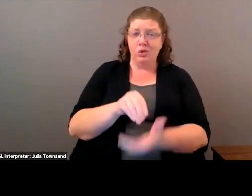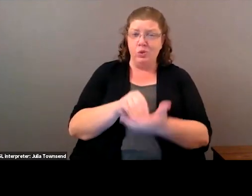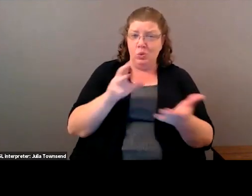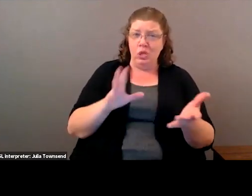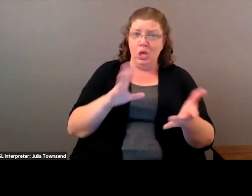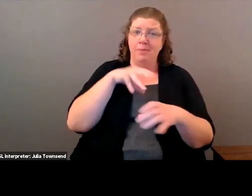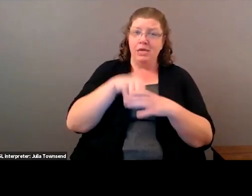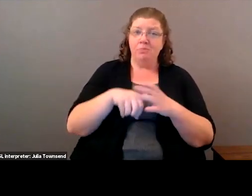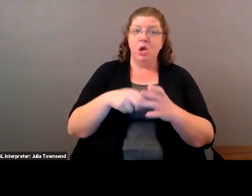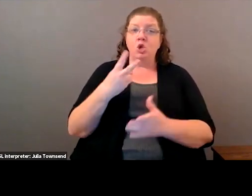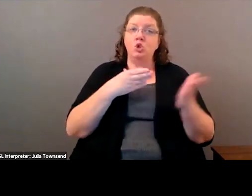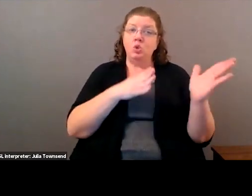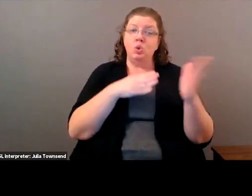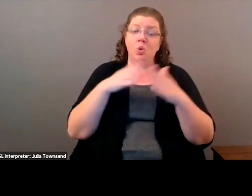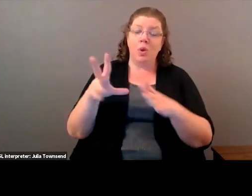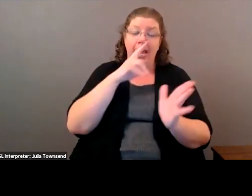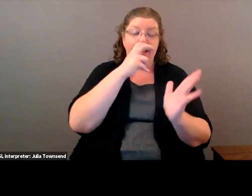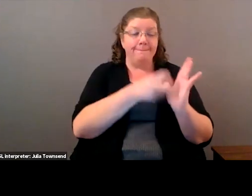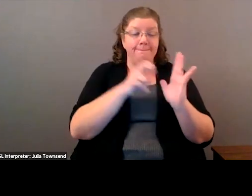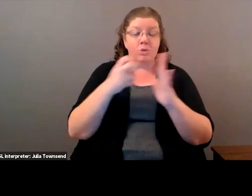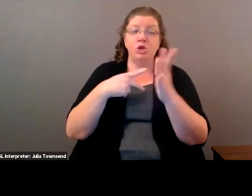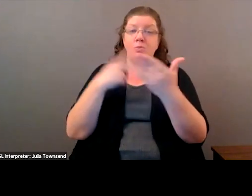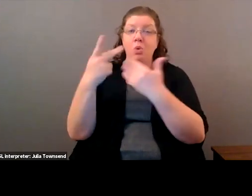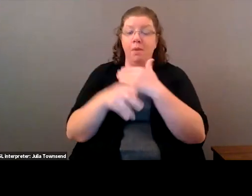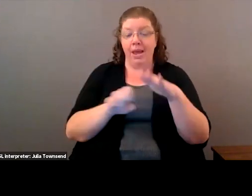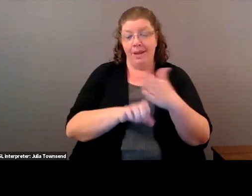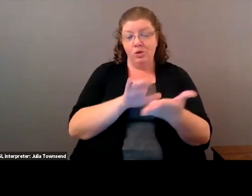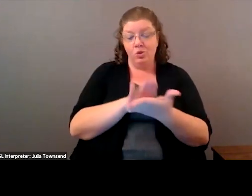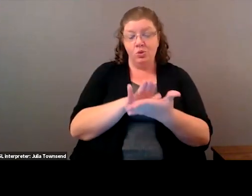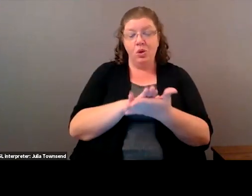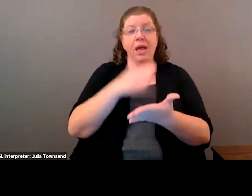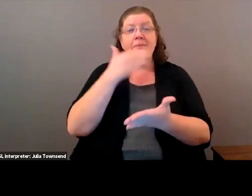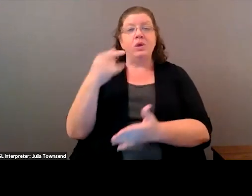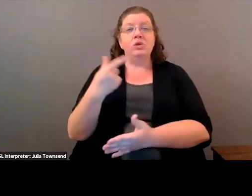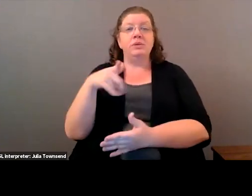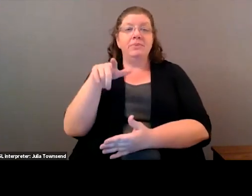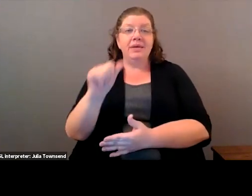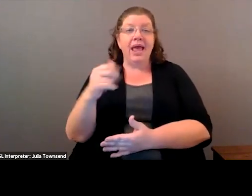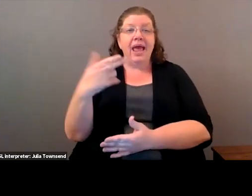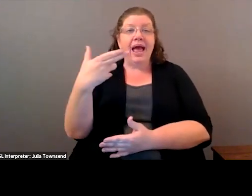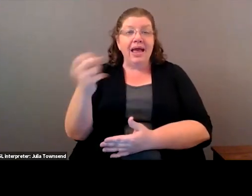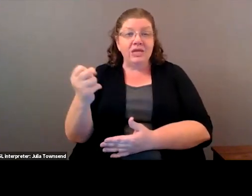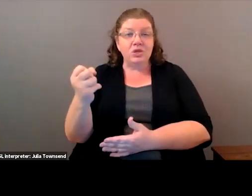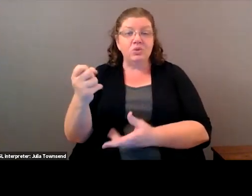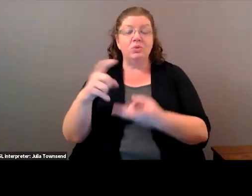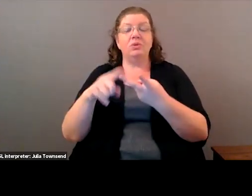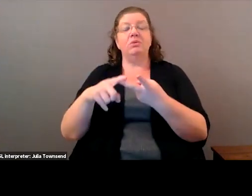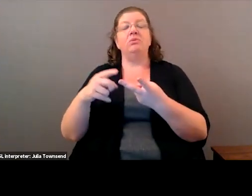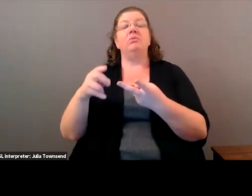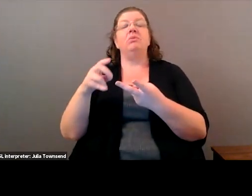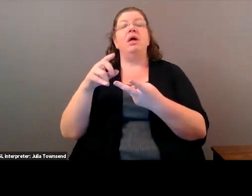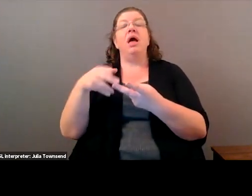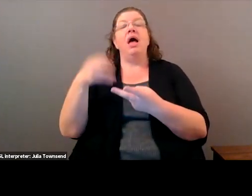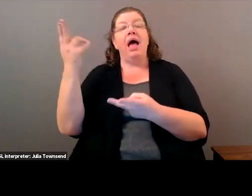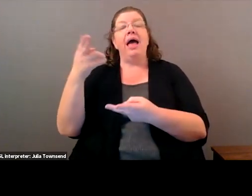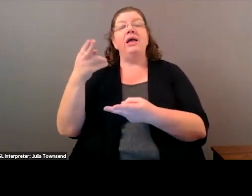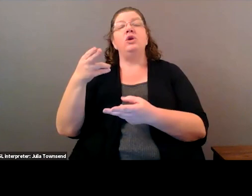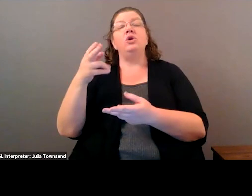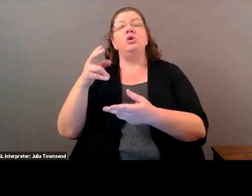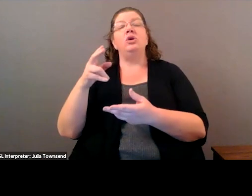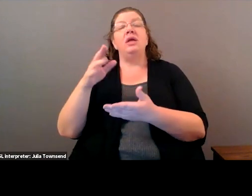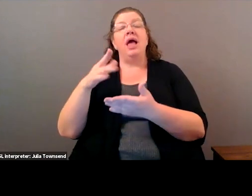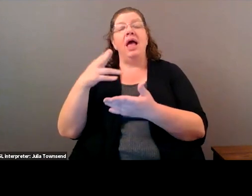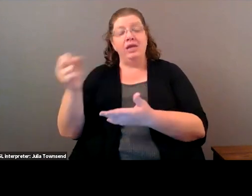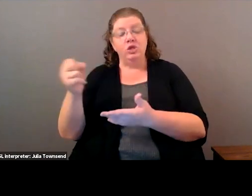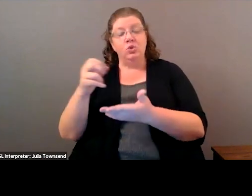two-way immersion programs in elementary school have better GPAs in high school, higher secondary graduation rates,